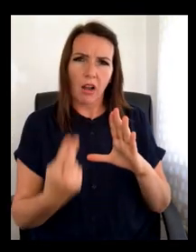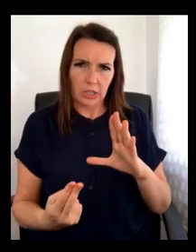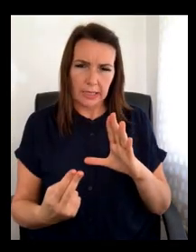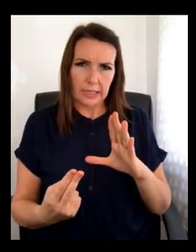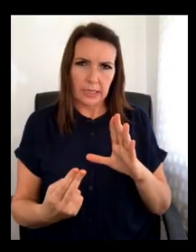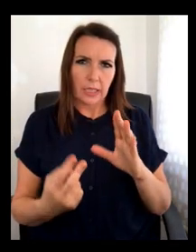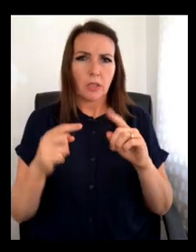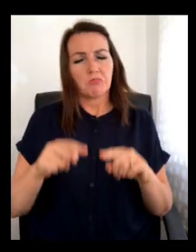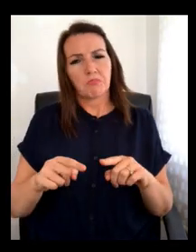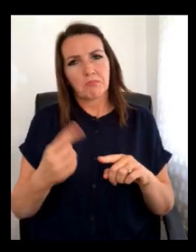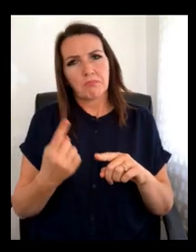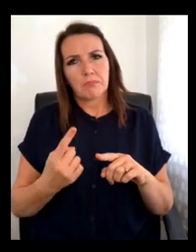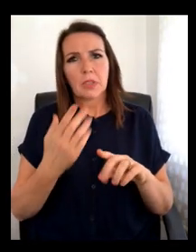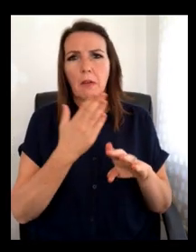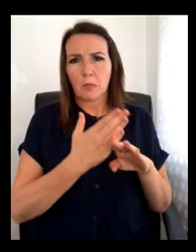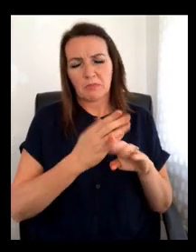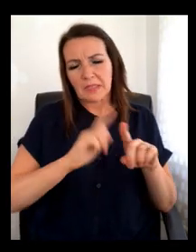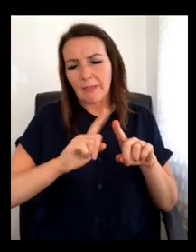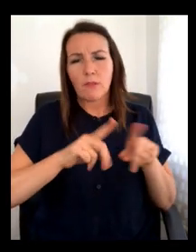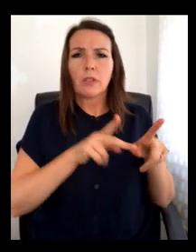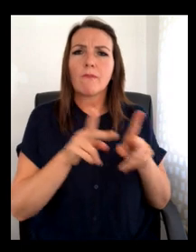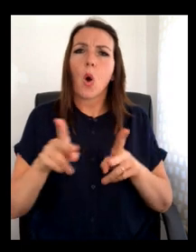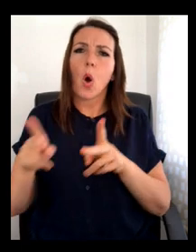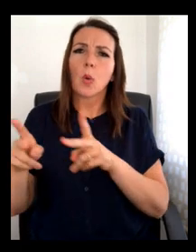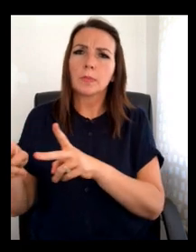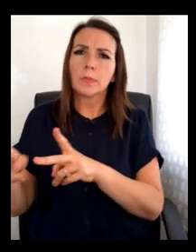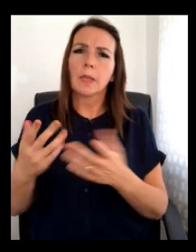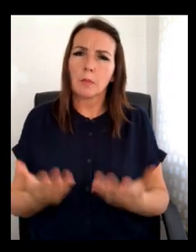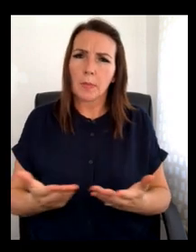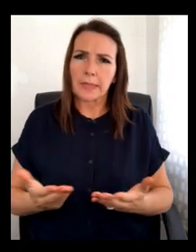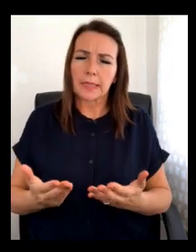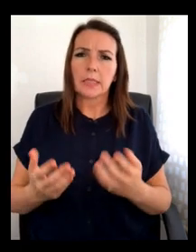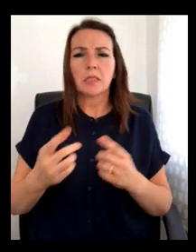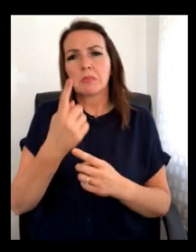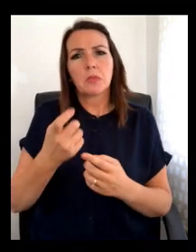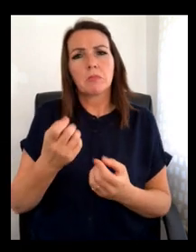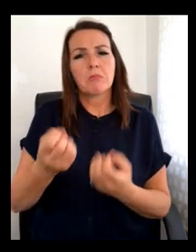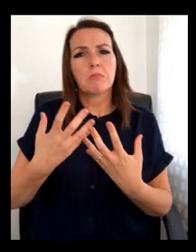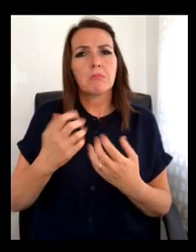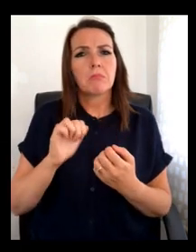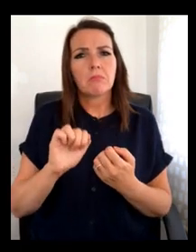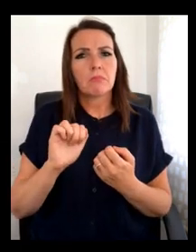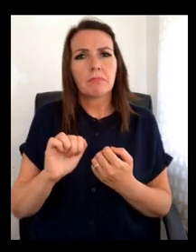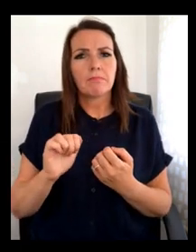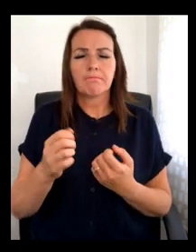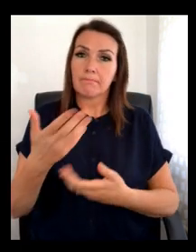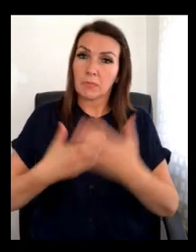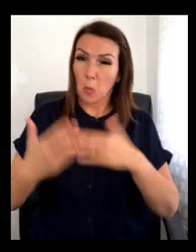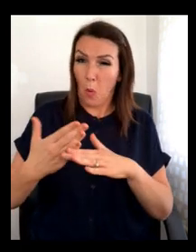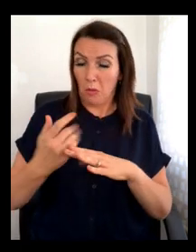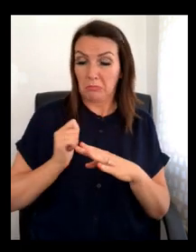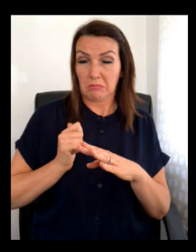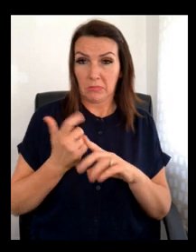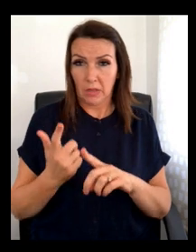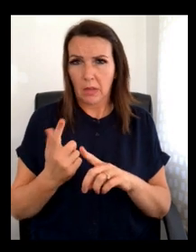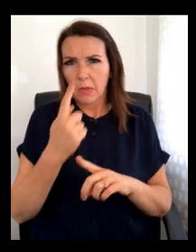of different forms already. And maybe you can tell us a bit about that in just a second, but just thinking about what Jake was